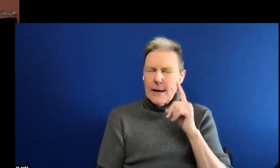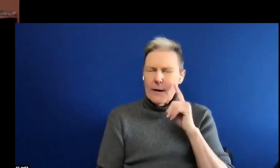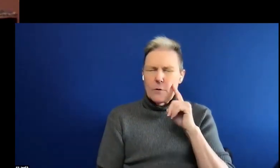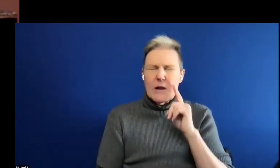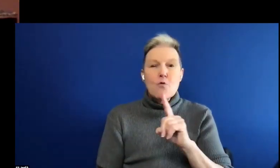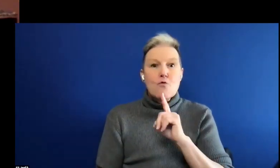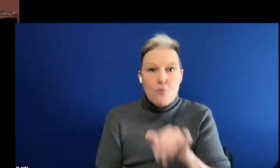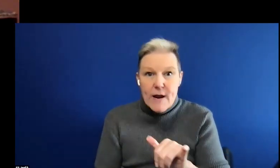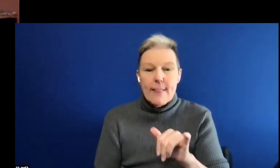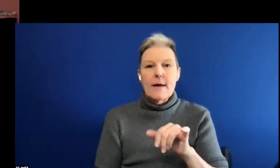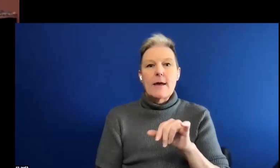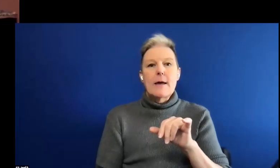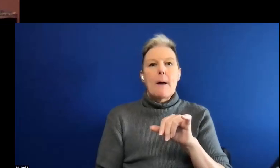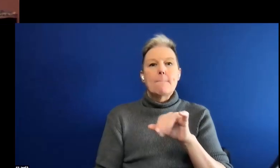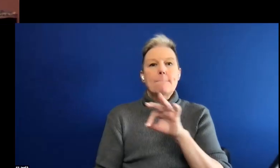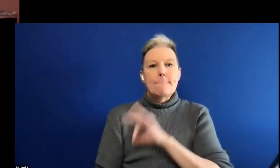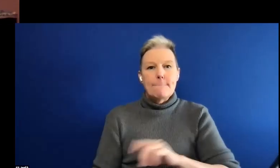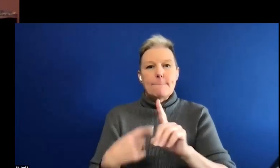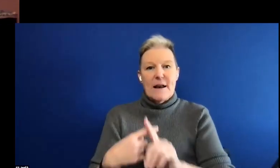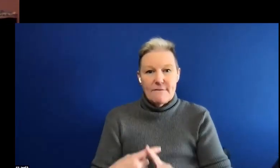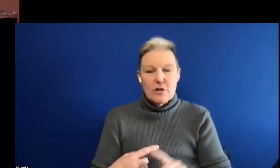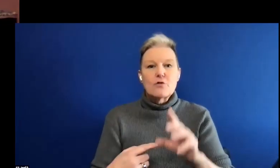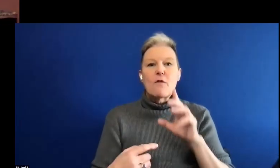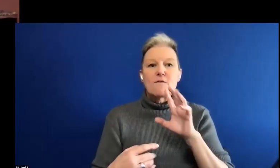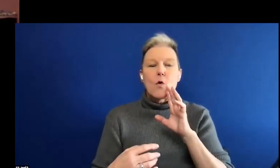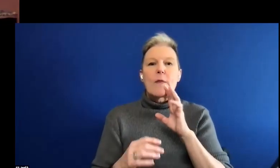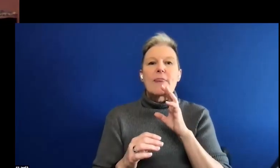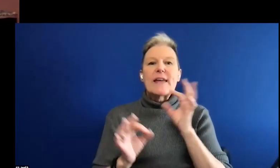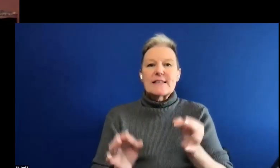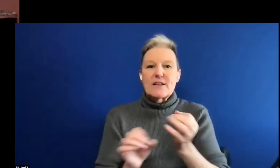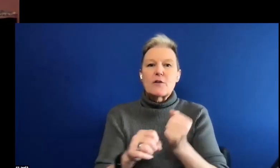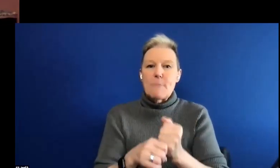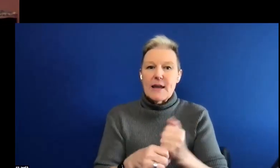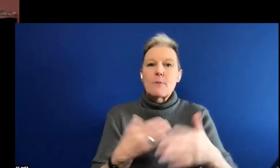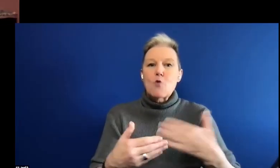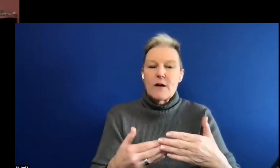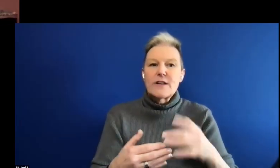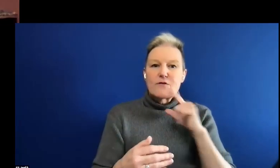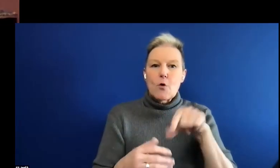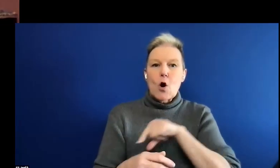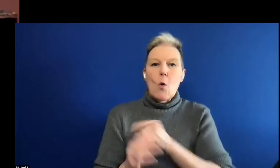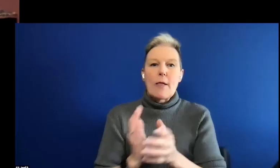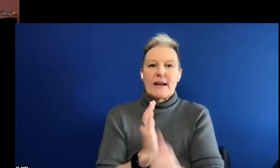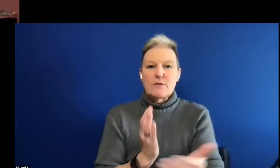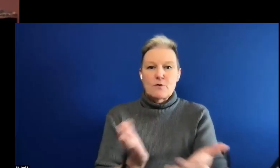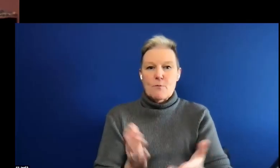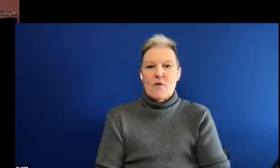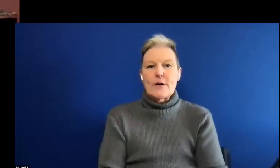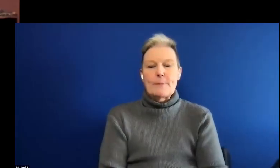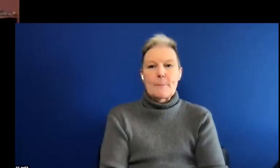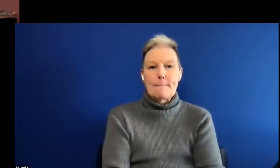beneficial in having the decision-making process into quality service for a provider. Okay, thank you.